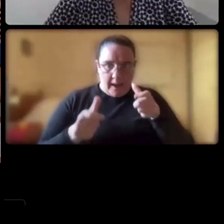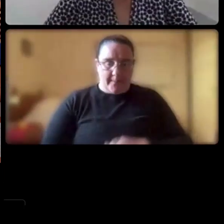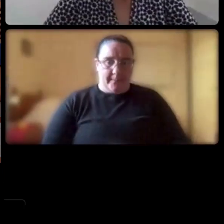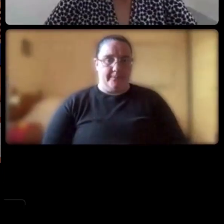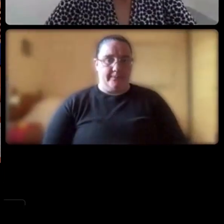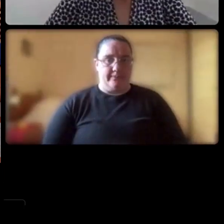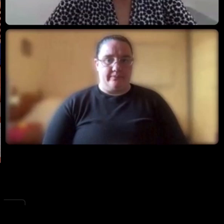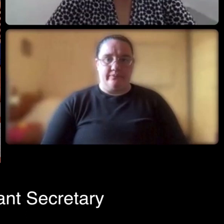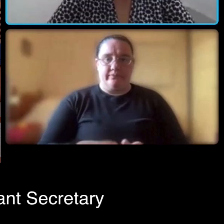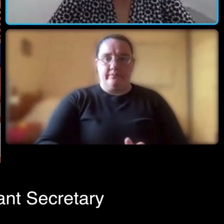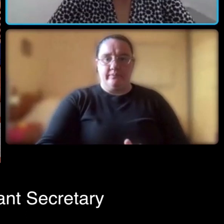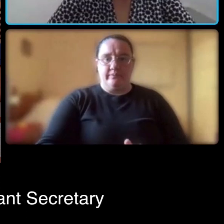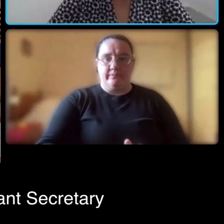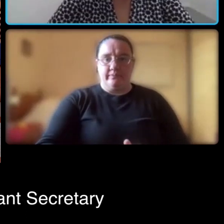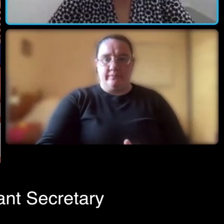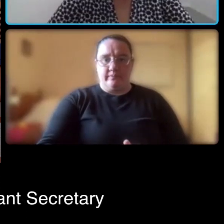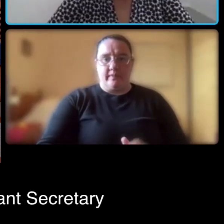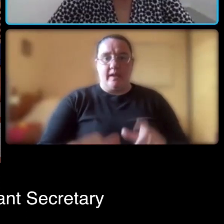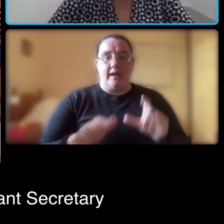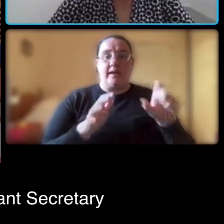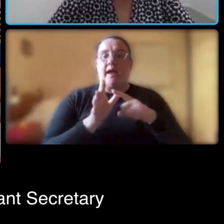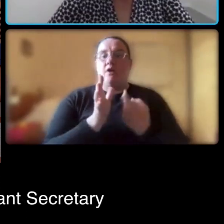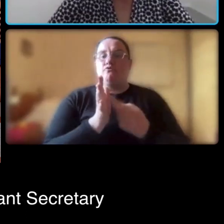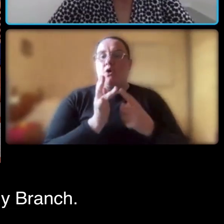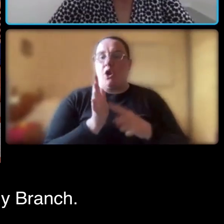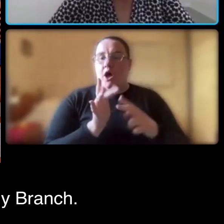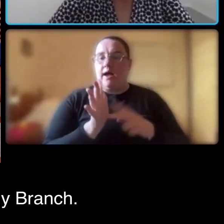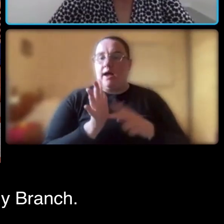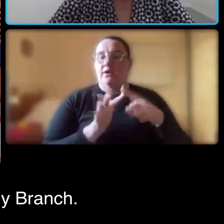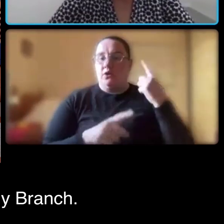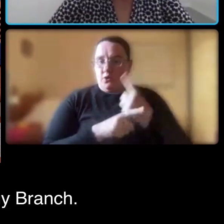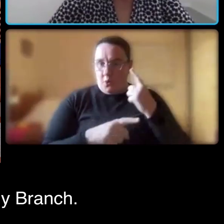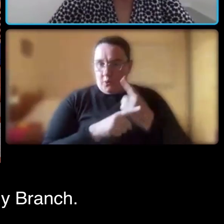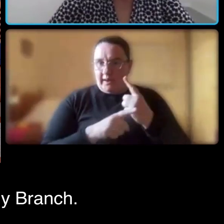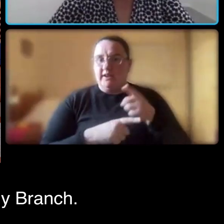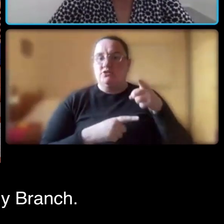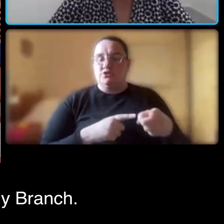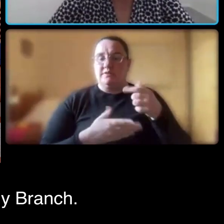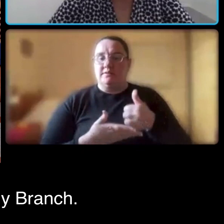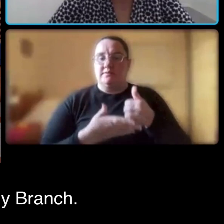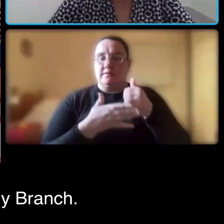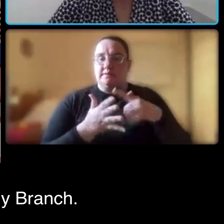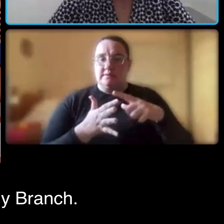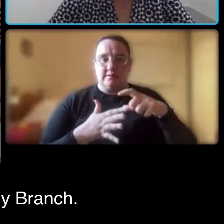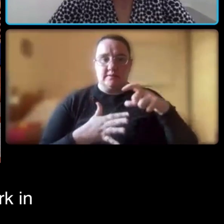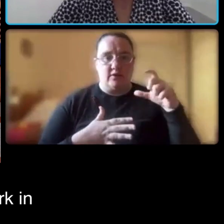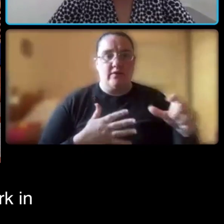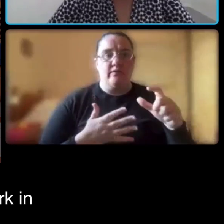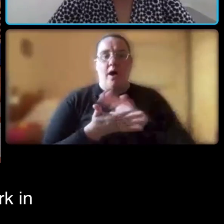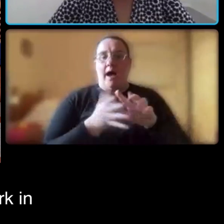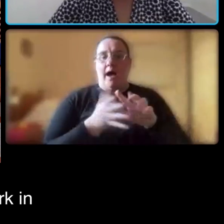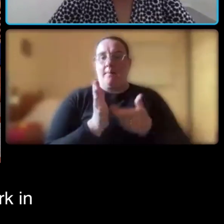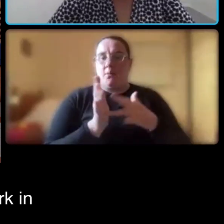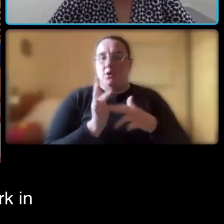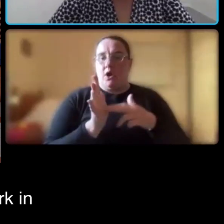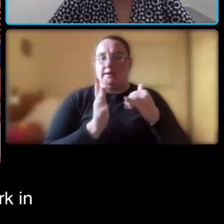Thank you very much, Mel. My name is Caroline Turnour and I'm the Assistant Secretary of the Harmonisation and Regulatory Strategy Branch. It's my job